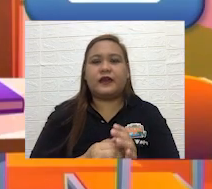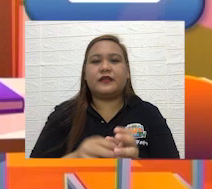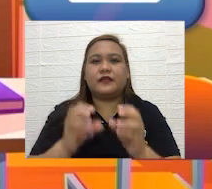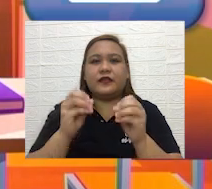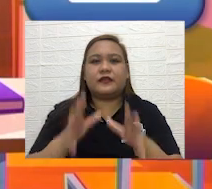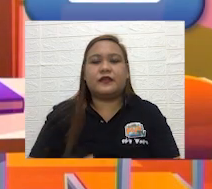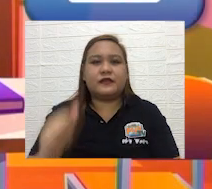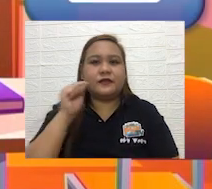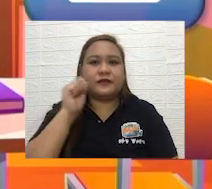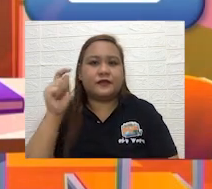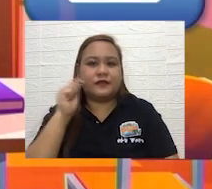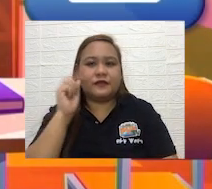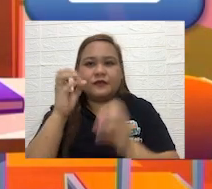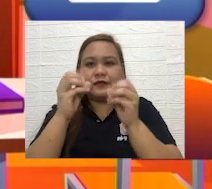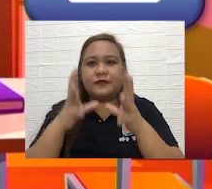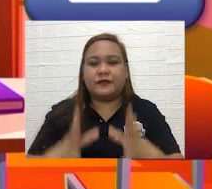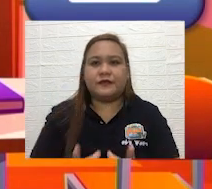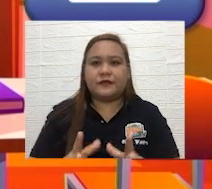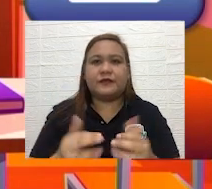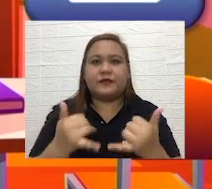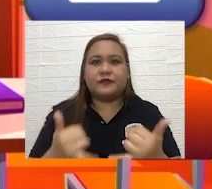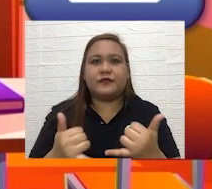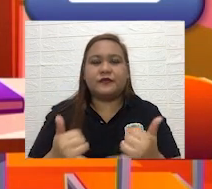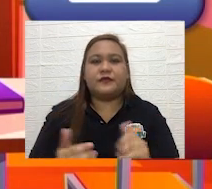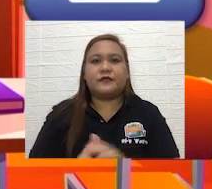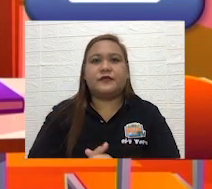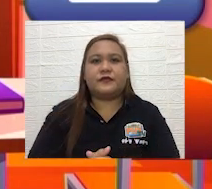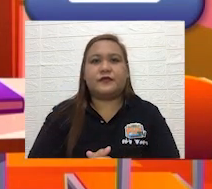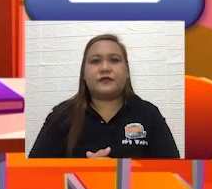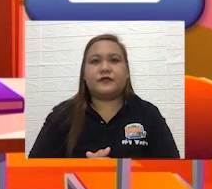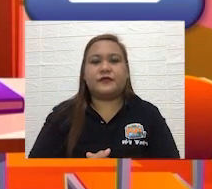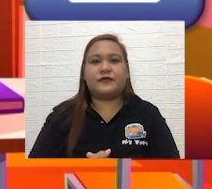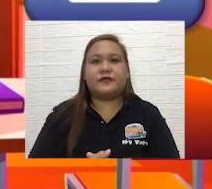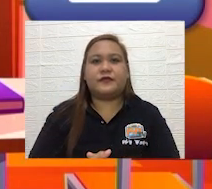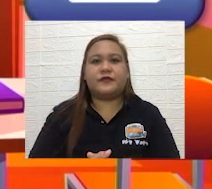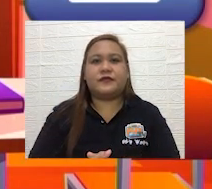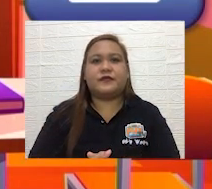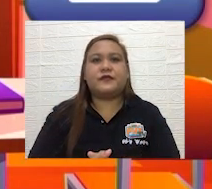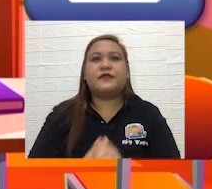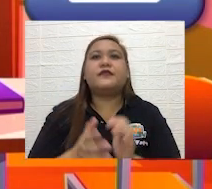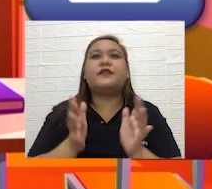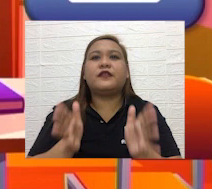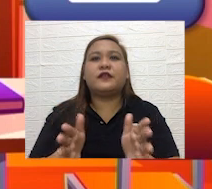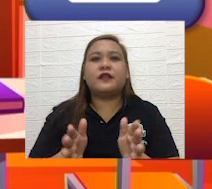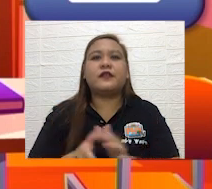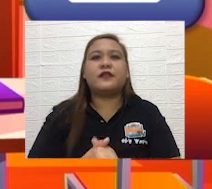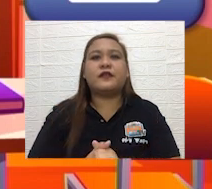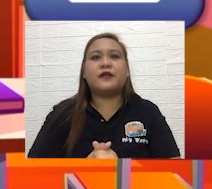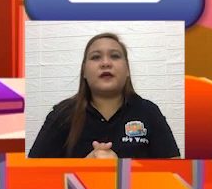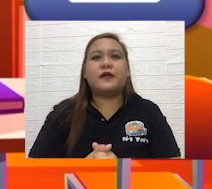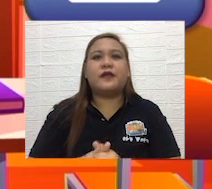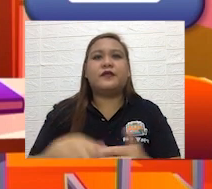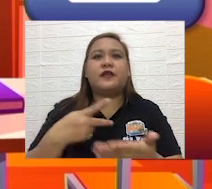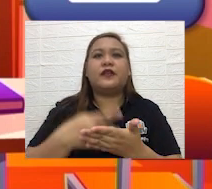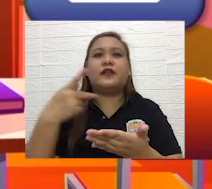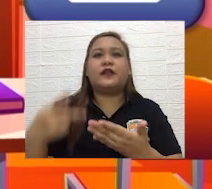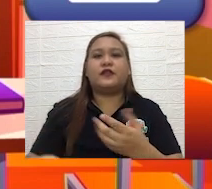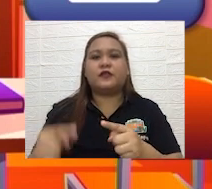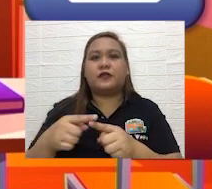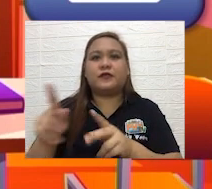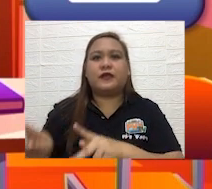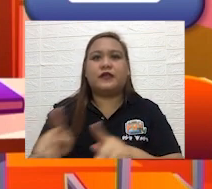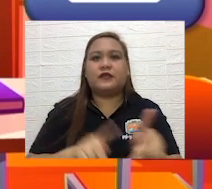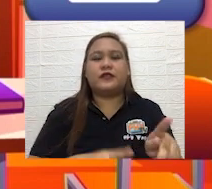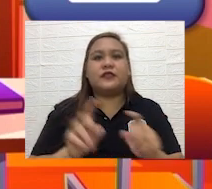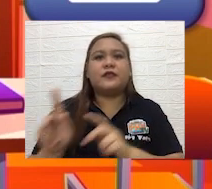Again, this is Ma'am Alnefery, your teacher-lecturer for this episode, leaving you with the famous quote, "Failing to plan